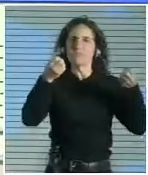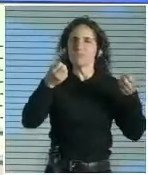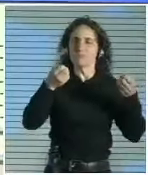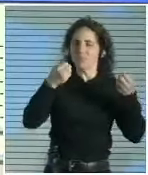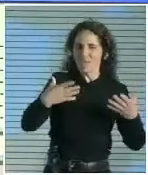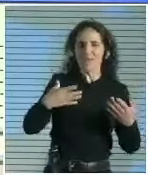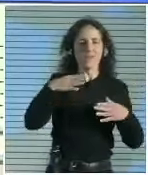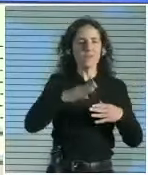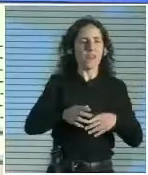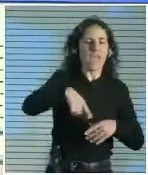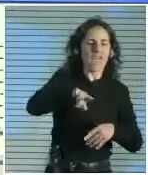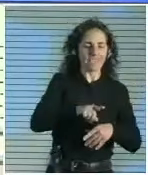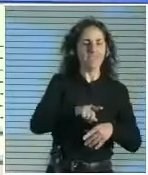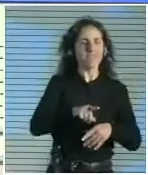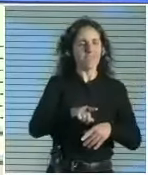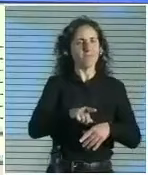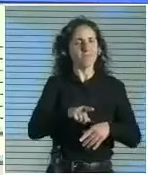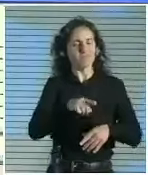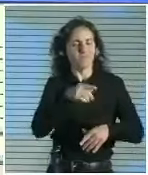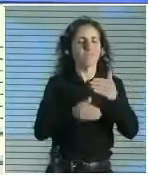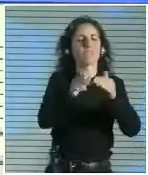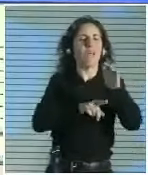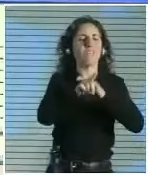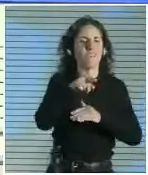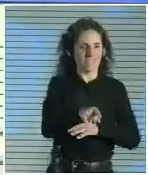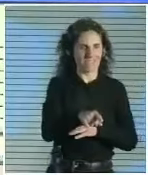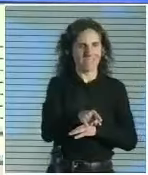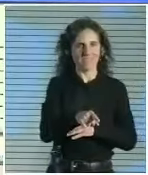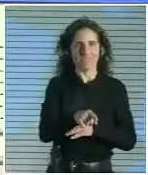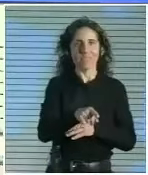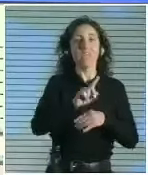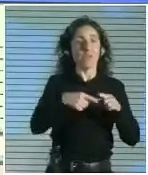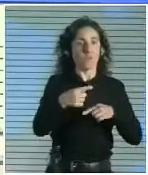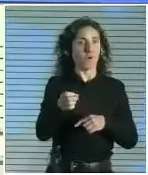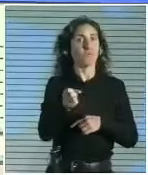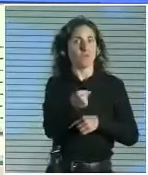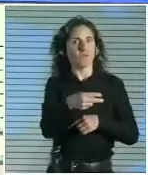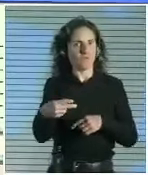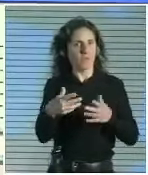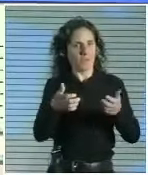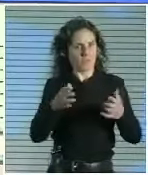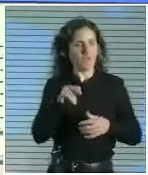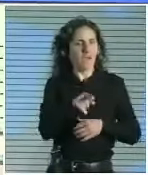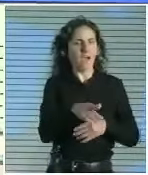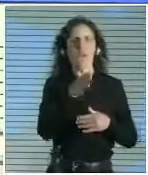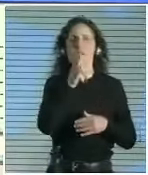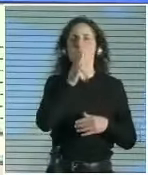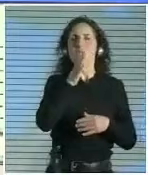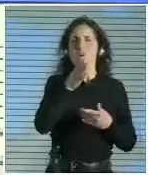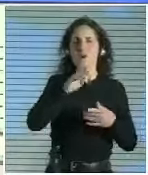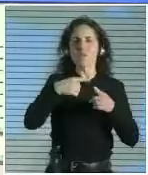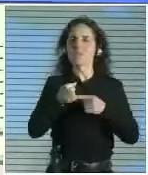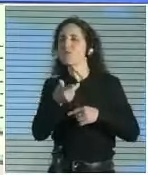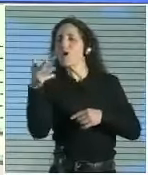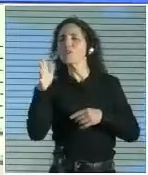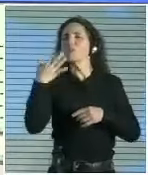for that, because then on our program and on our other programs, they can then demonstrate the actions they've taken. And it's the same for food waste. We need to bring